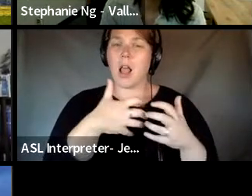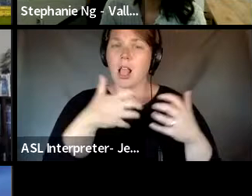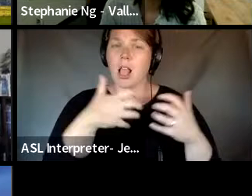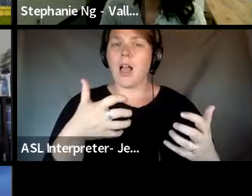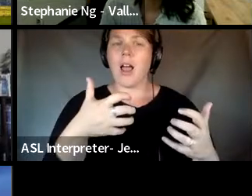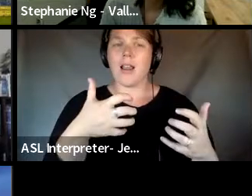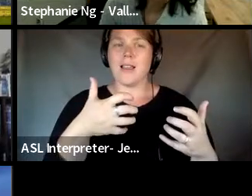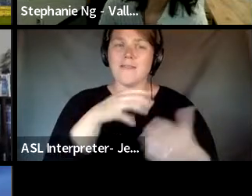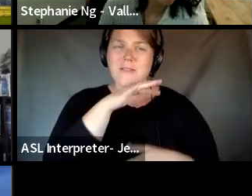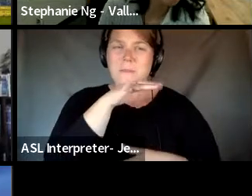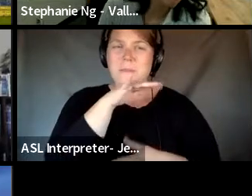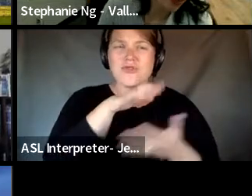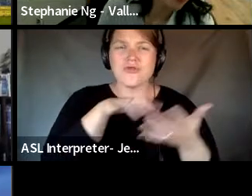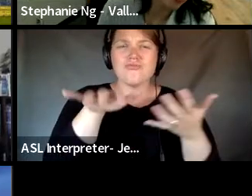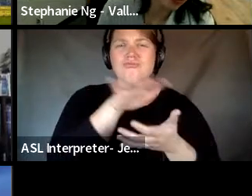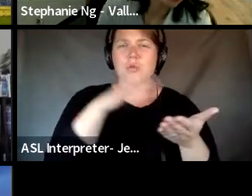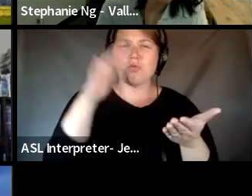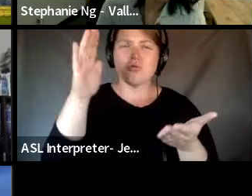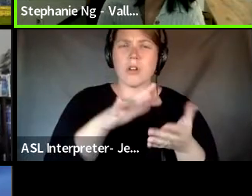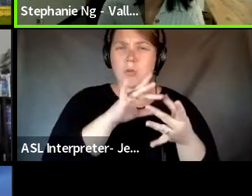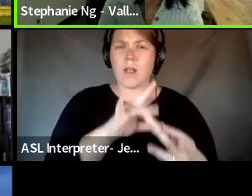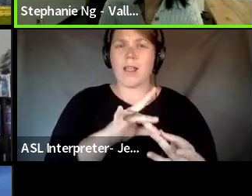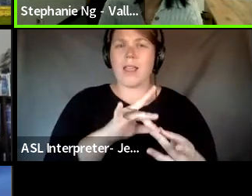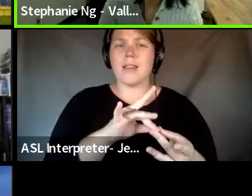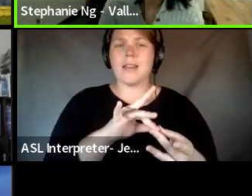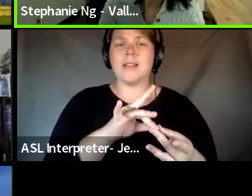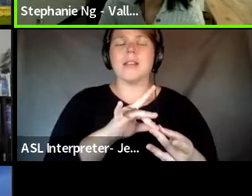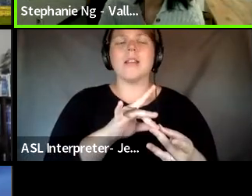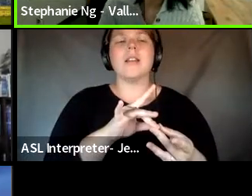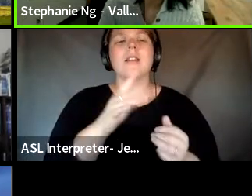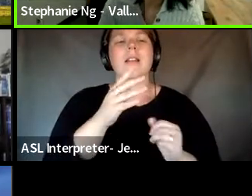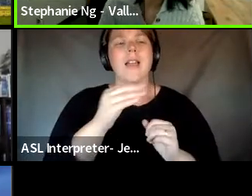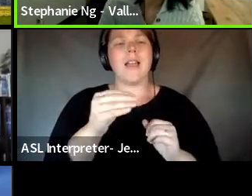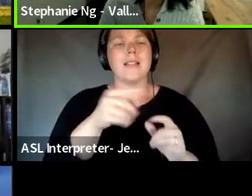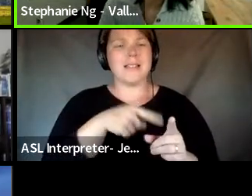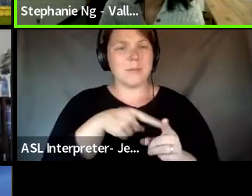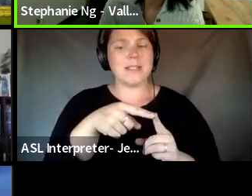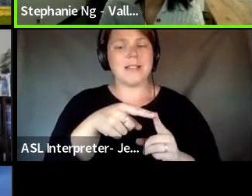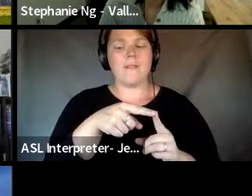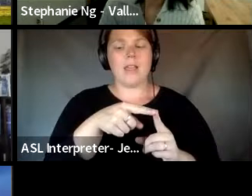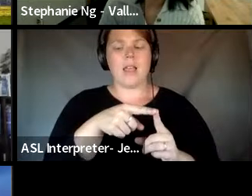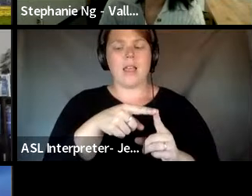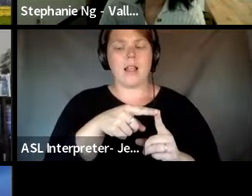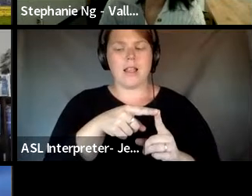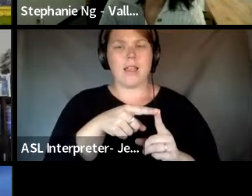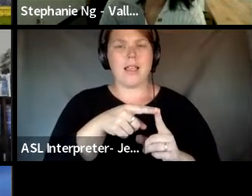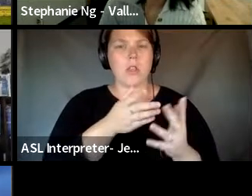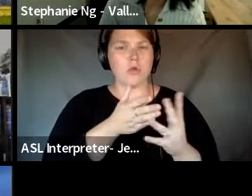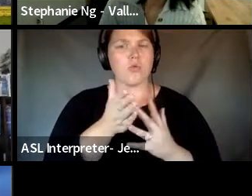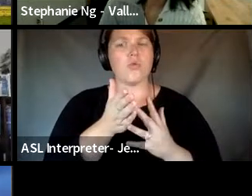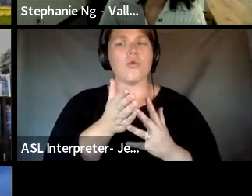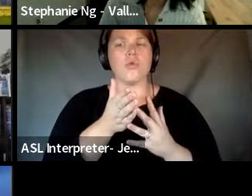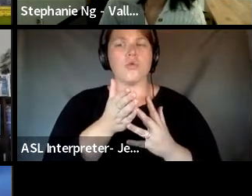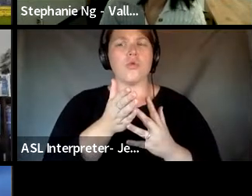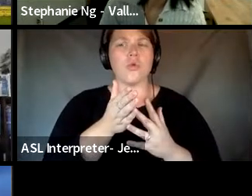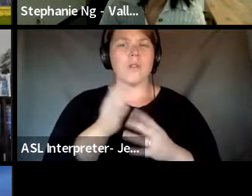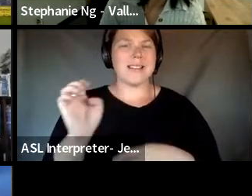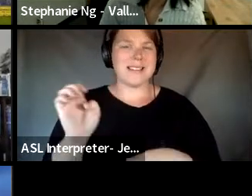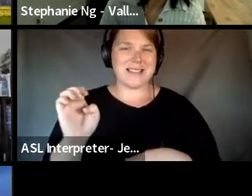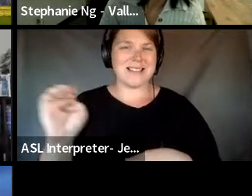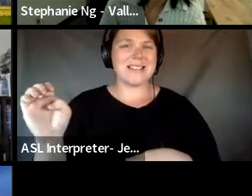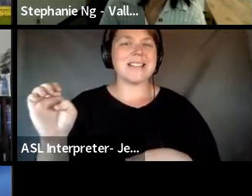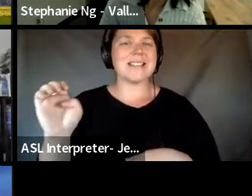emission reductions associated with it. Yep. And particularly, through East